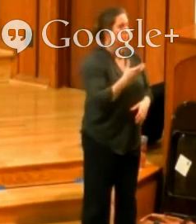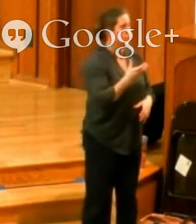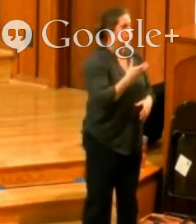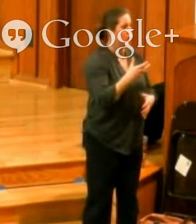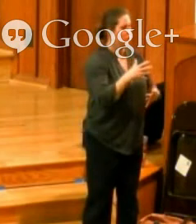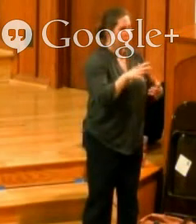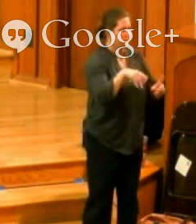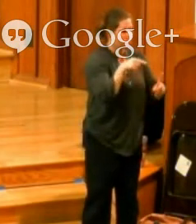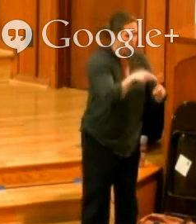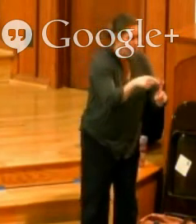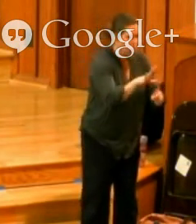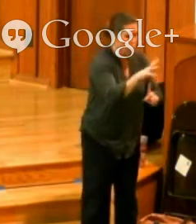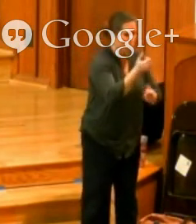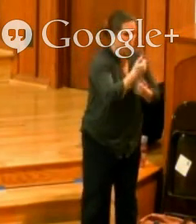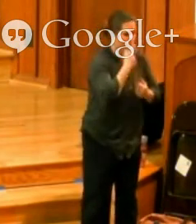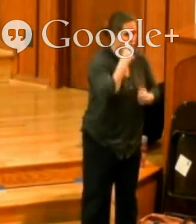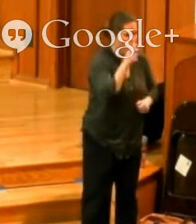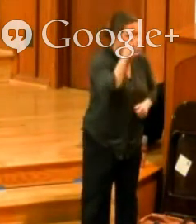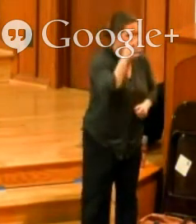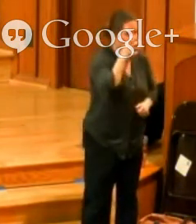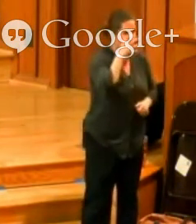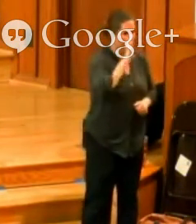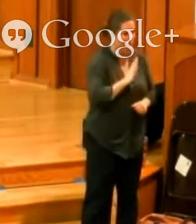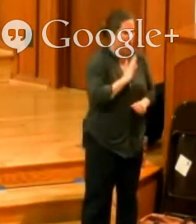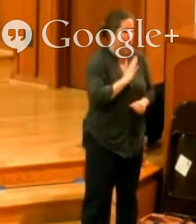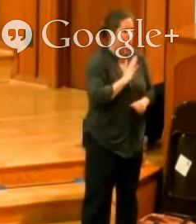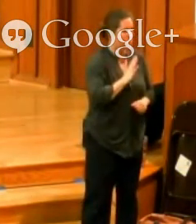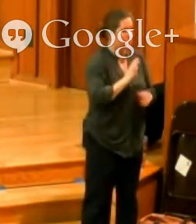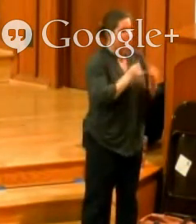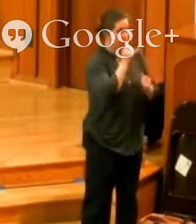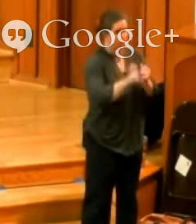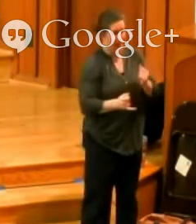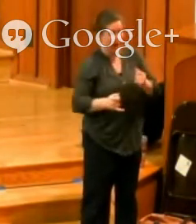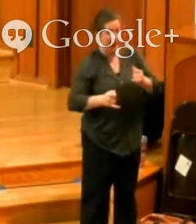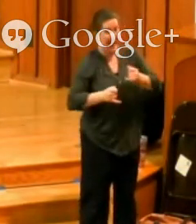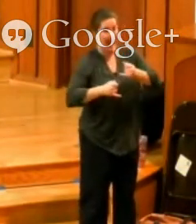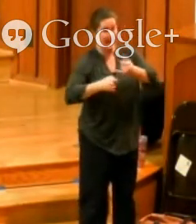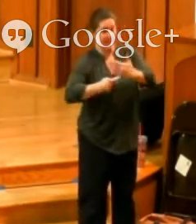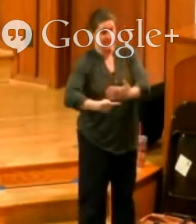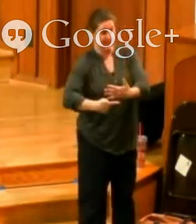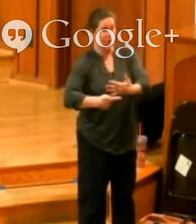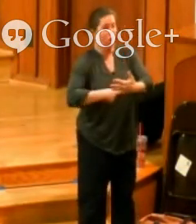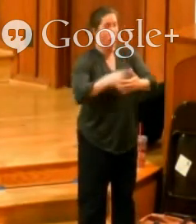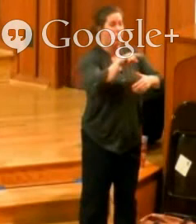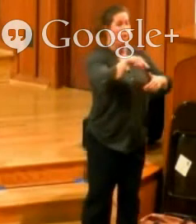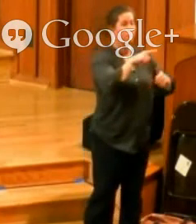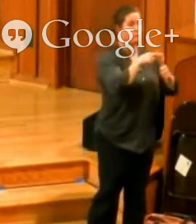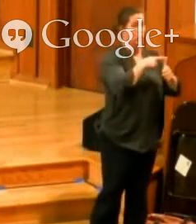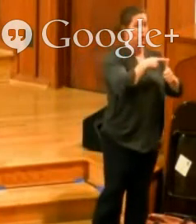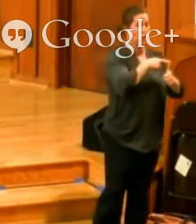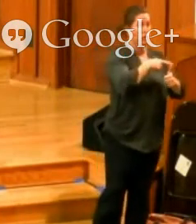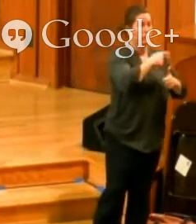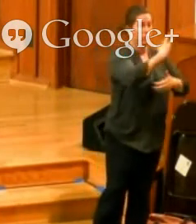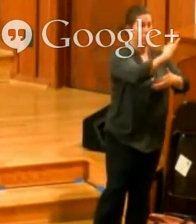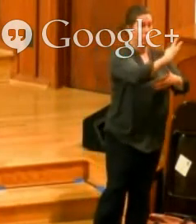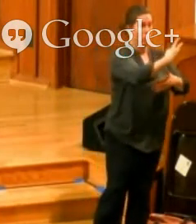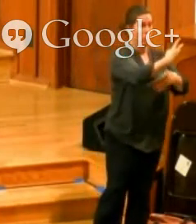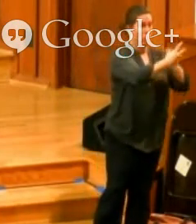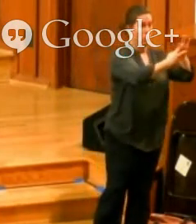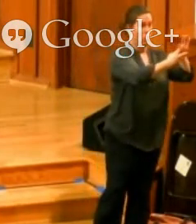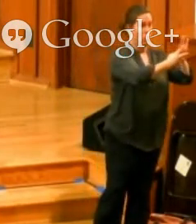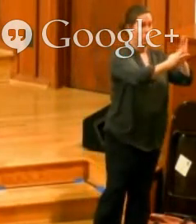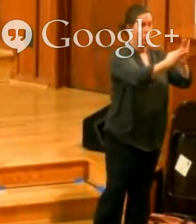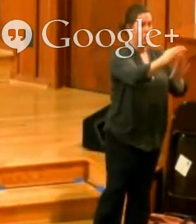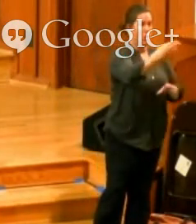for God. The last six deal with your love for your fellow man. The last six help you to live in harmony